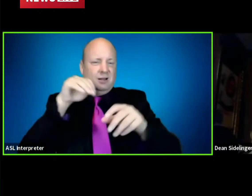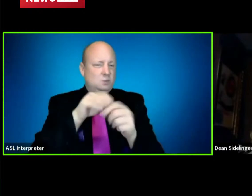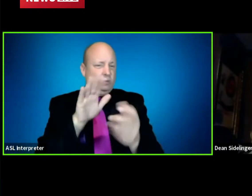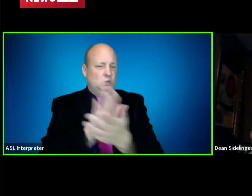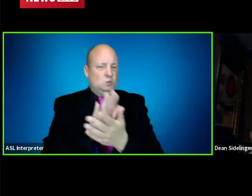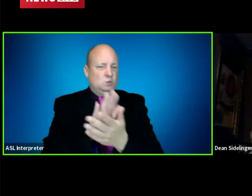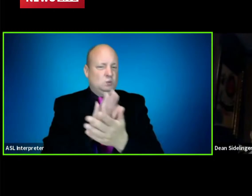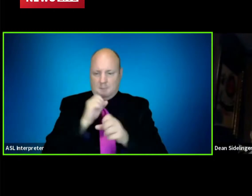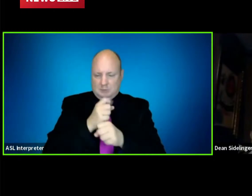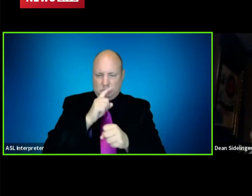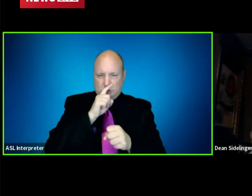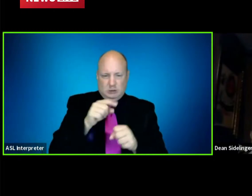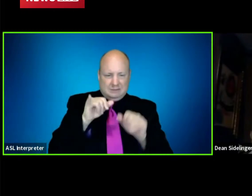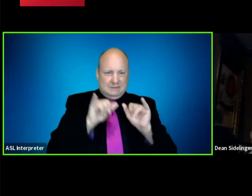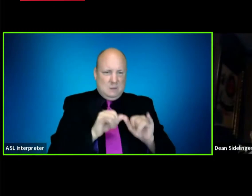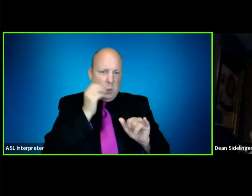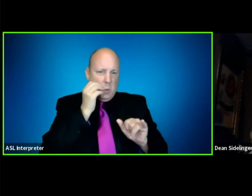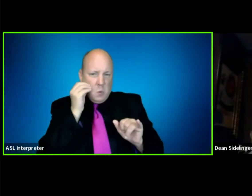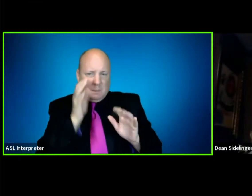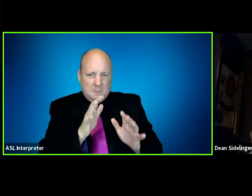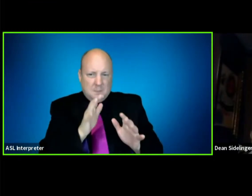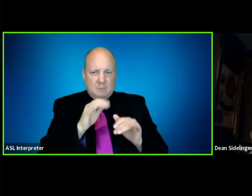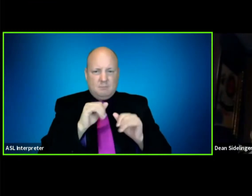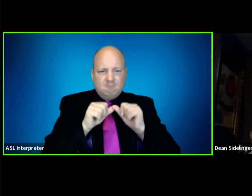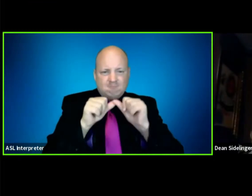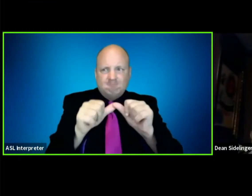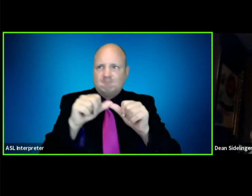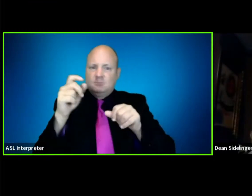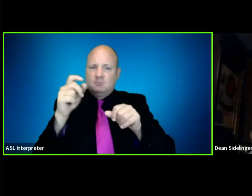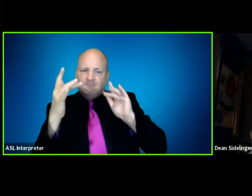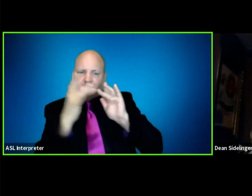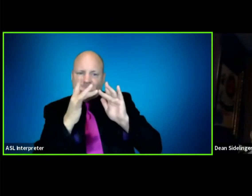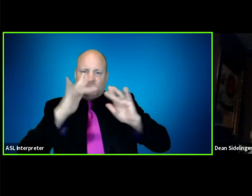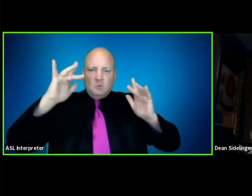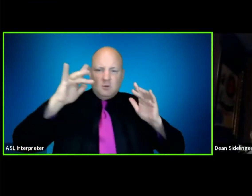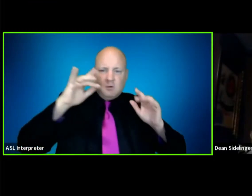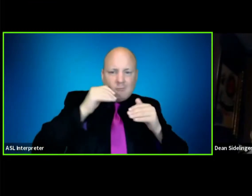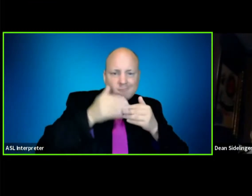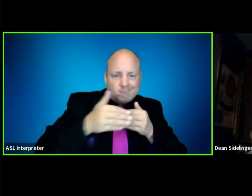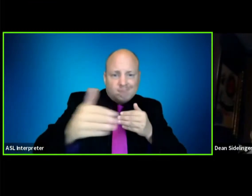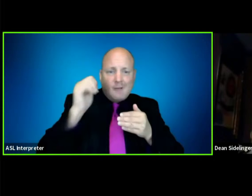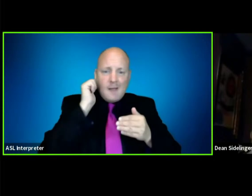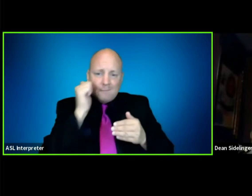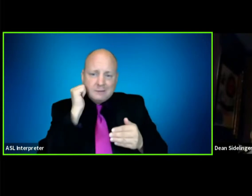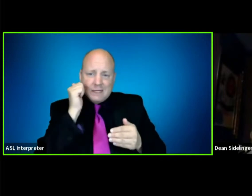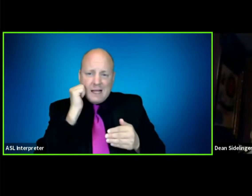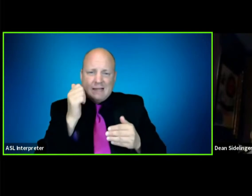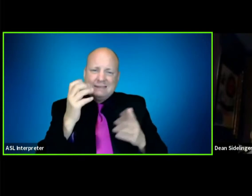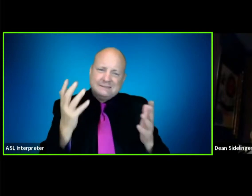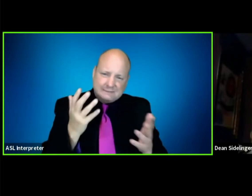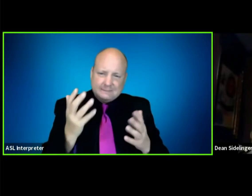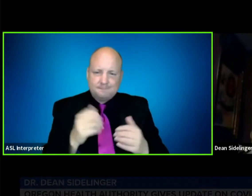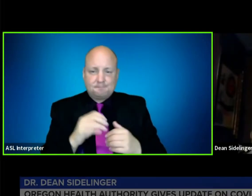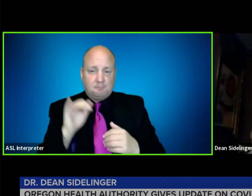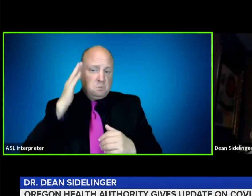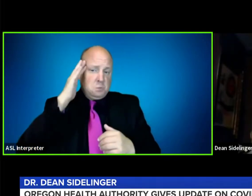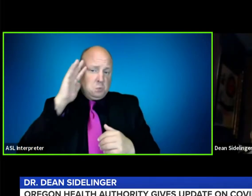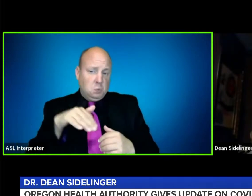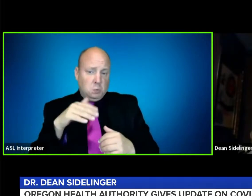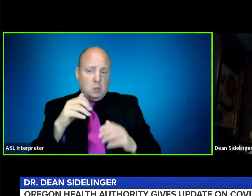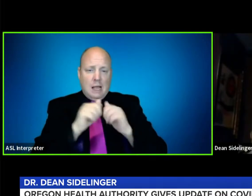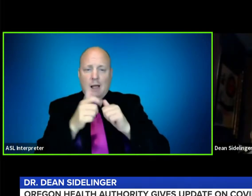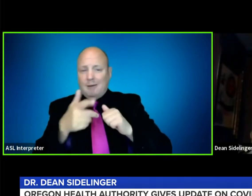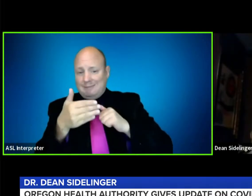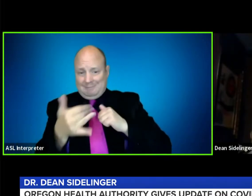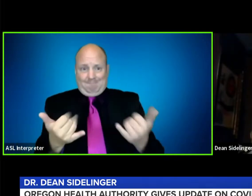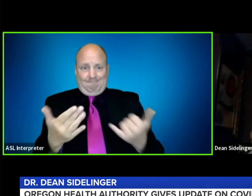year. And when, as we hope happens sometime in the fall, the federal government approves vaccinations for children under